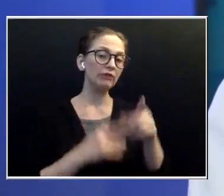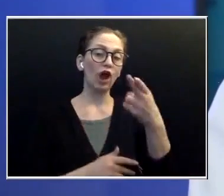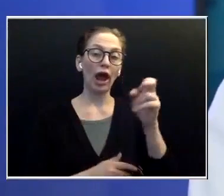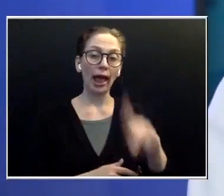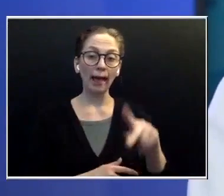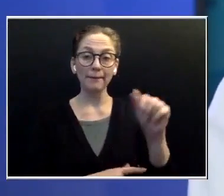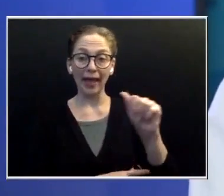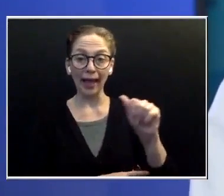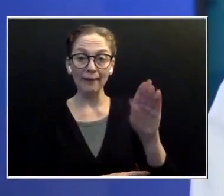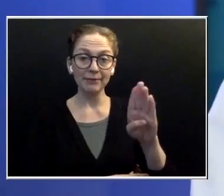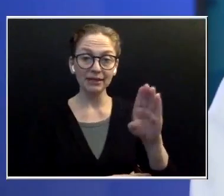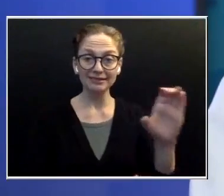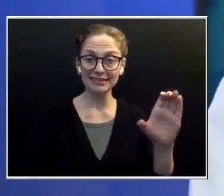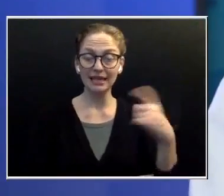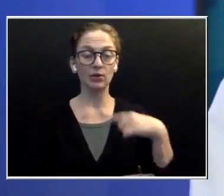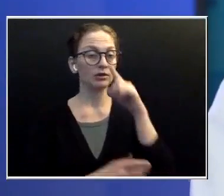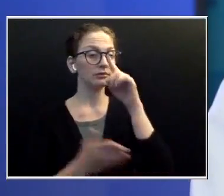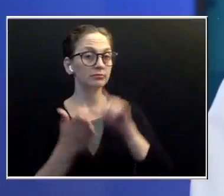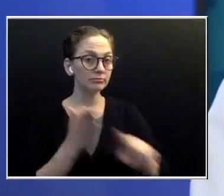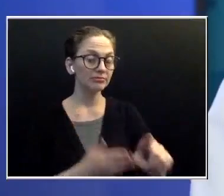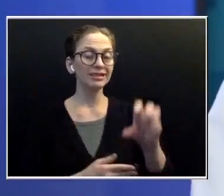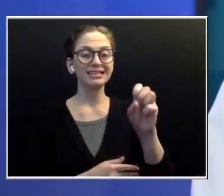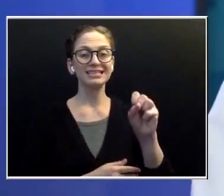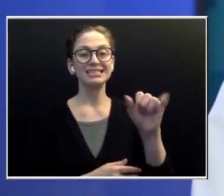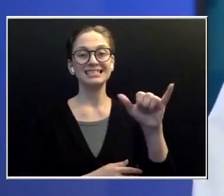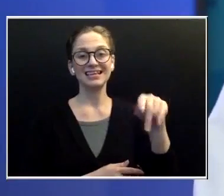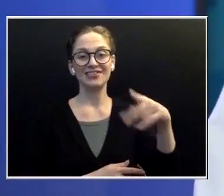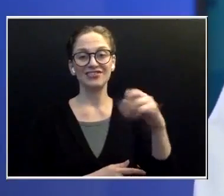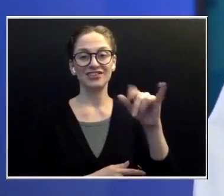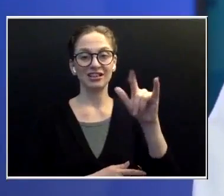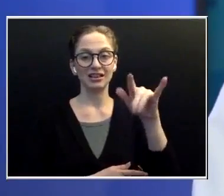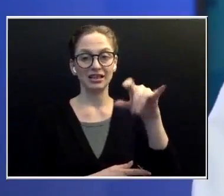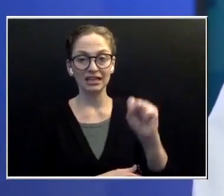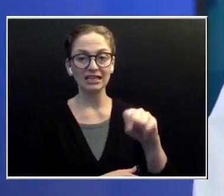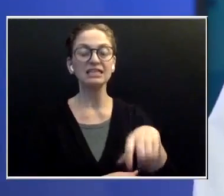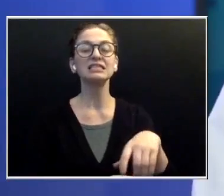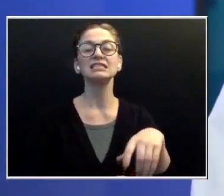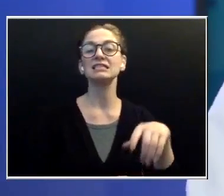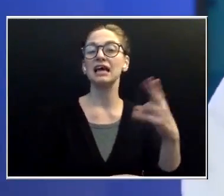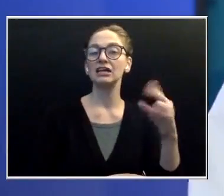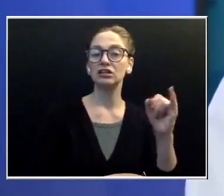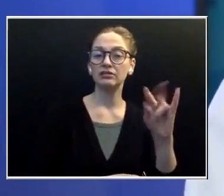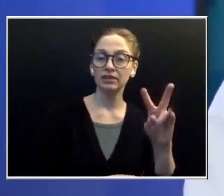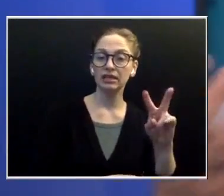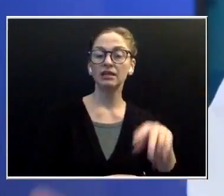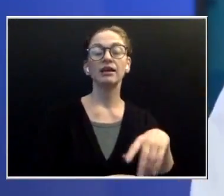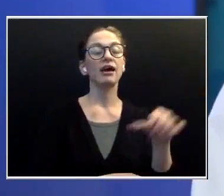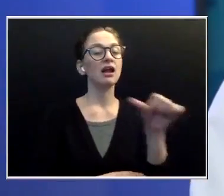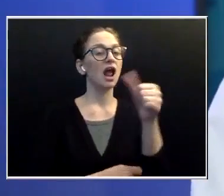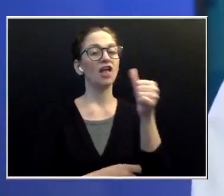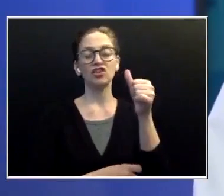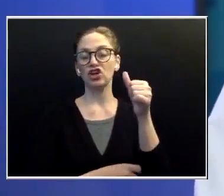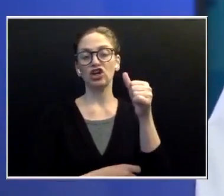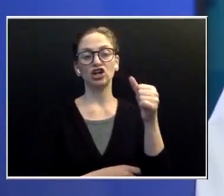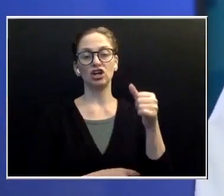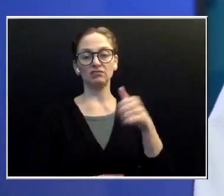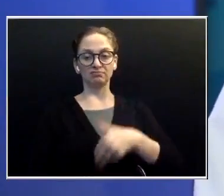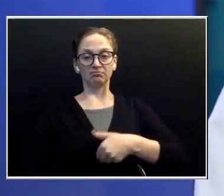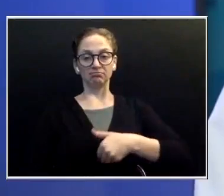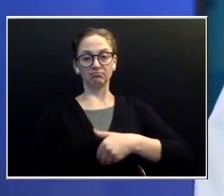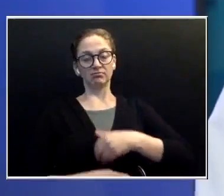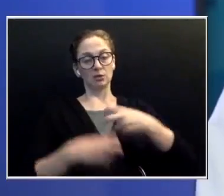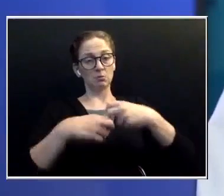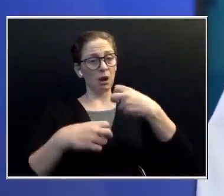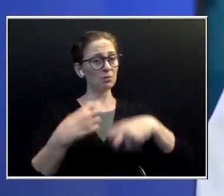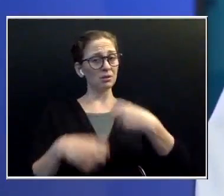for HIV, and we also check for any GI conditions. So patients who have actually underlying GI conditions, chronic conditions like inflammatory bowel disease, again, these patients actually